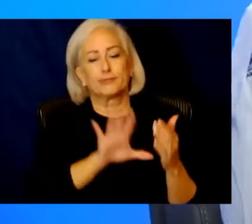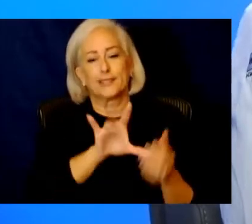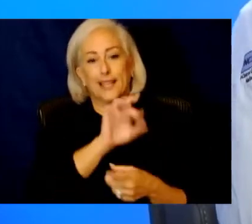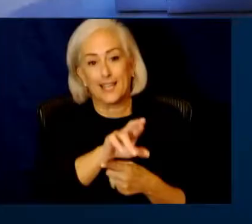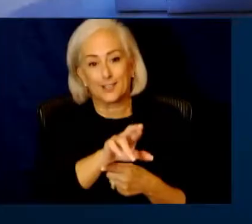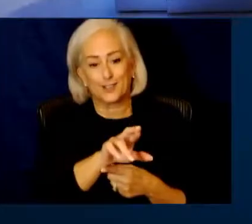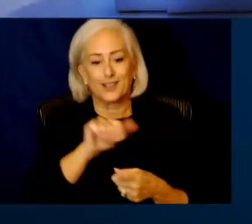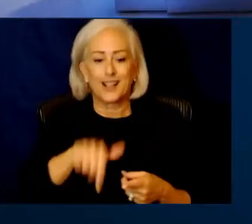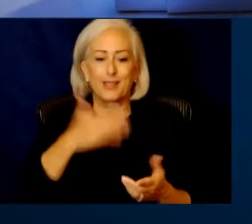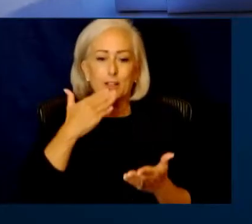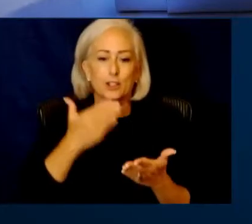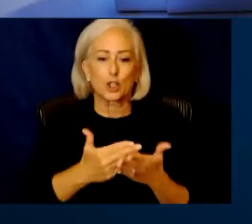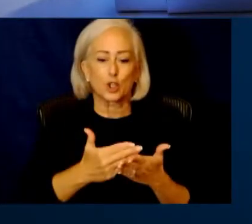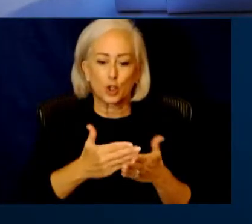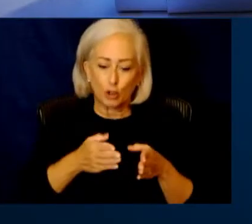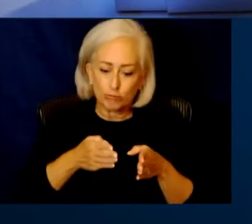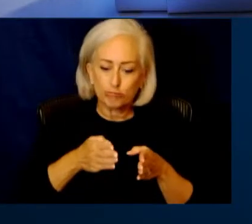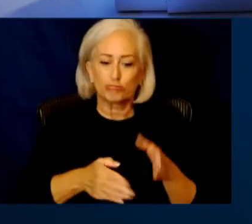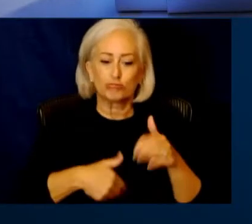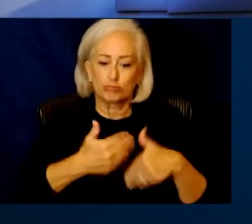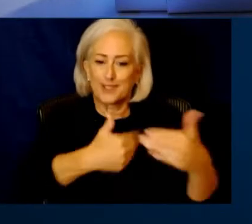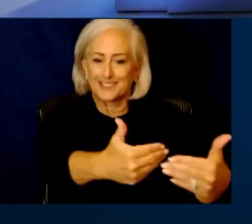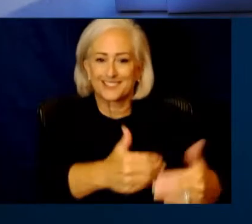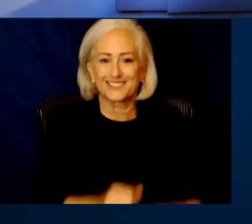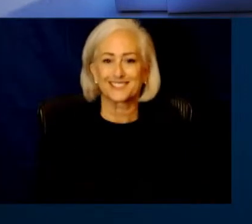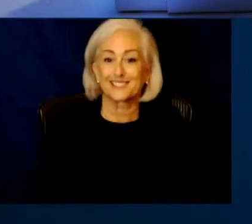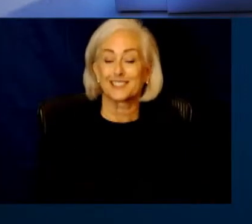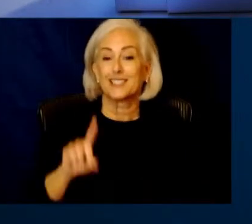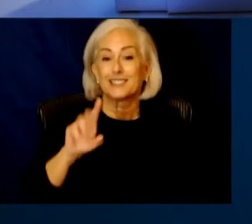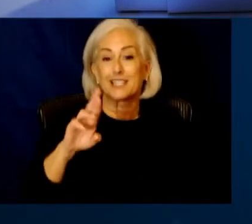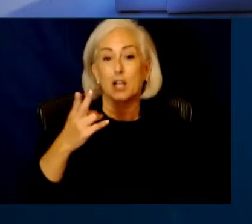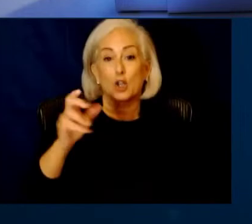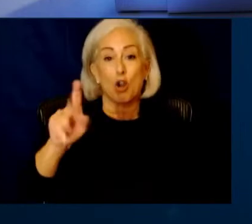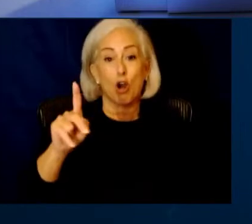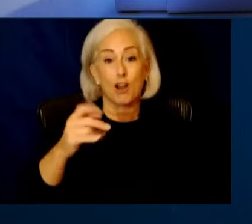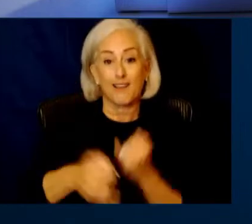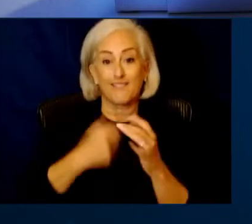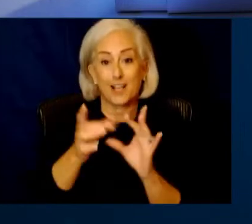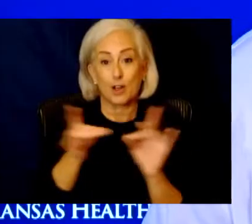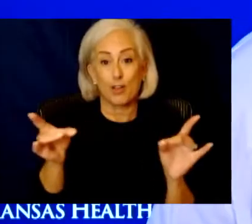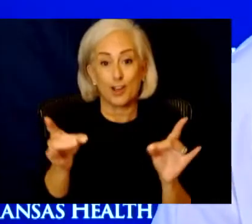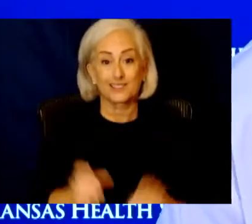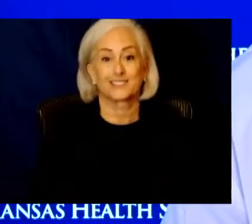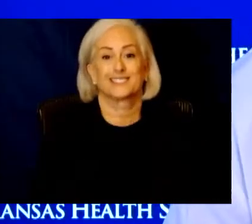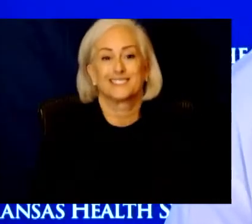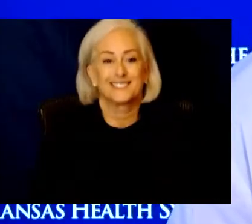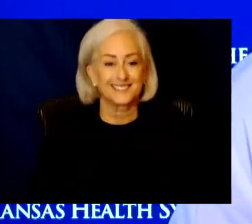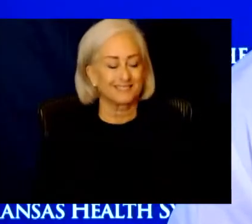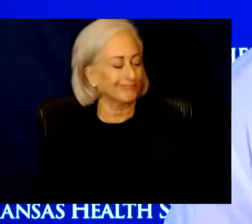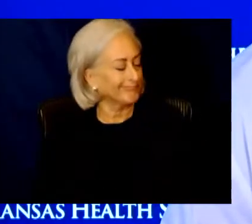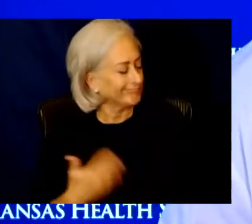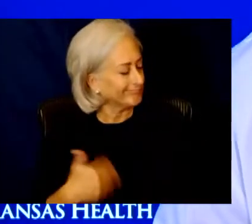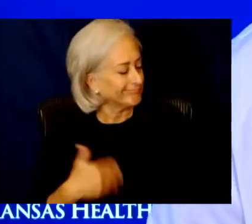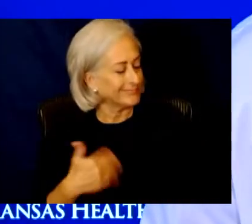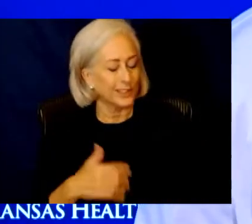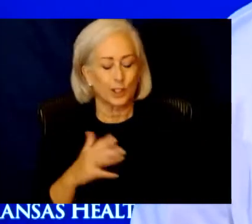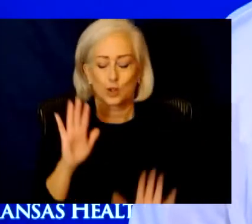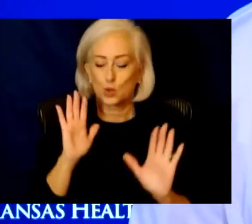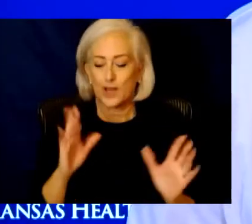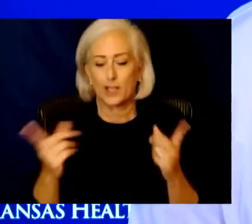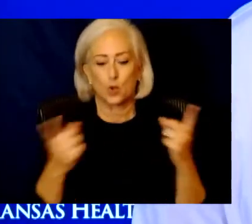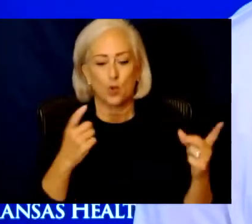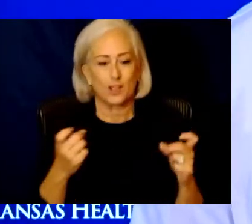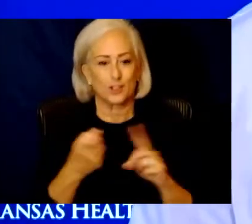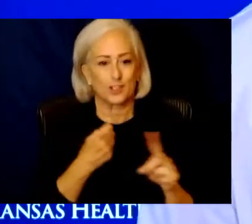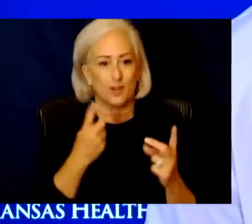right direction. Yeah, it's pretty amazing. Hawkeye, final thoughts. Yeah, I mean, again, just great questions by our viewers. Thank you